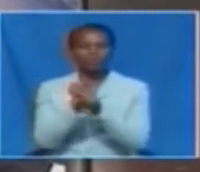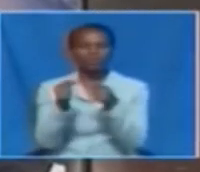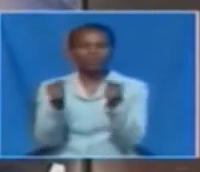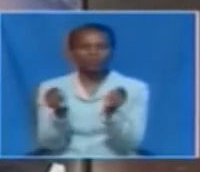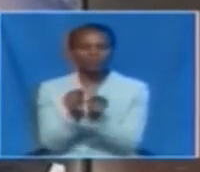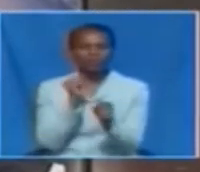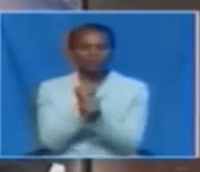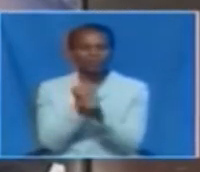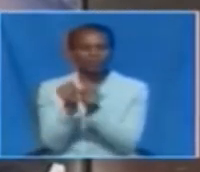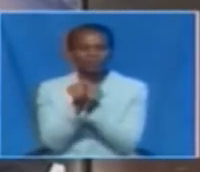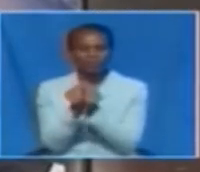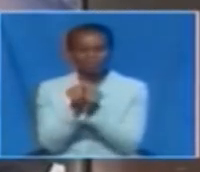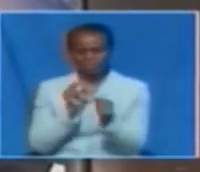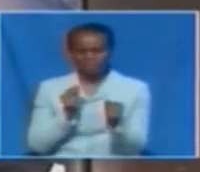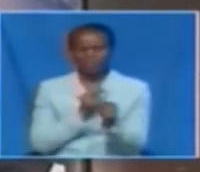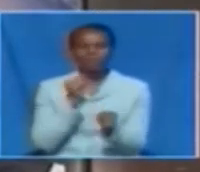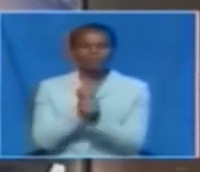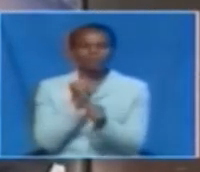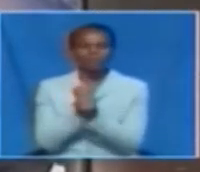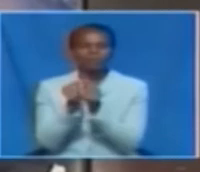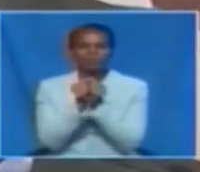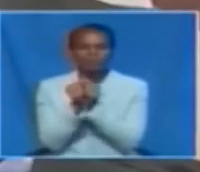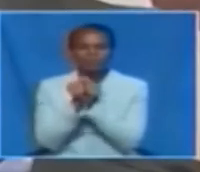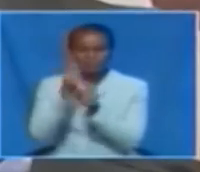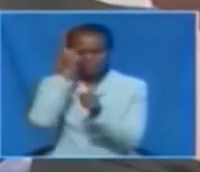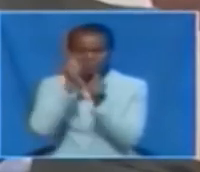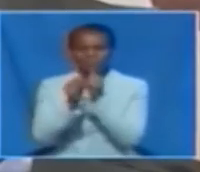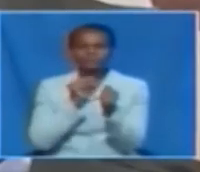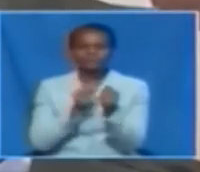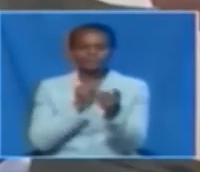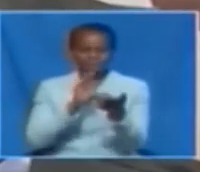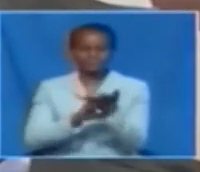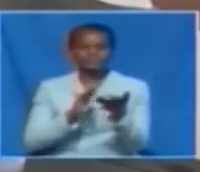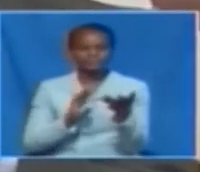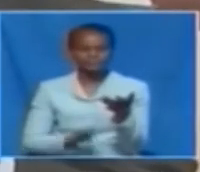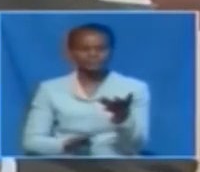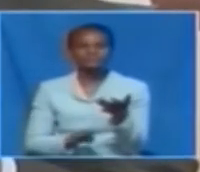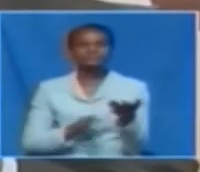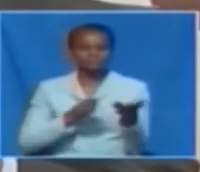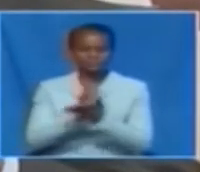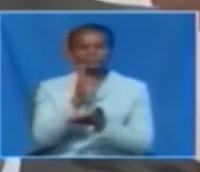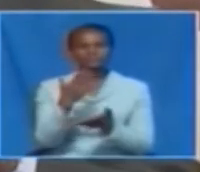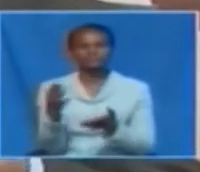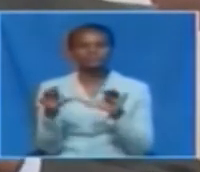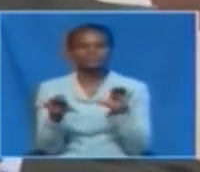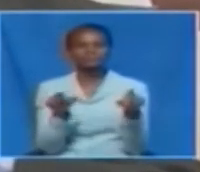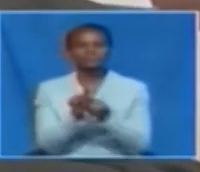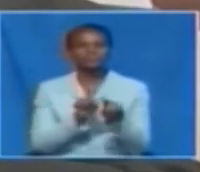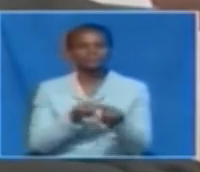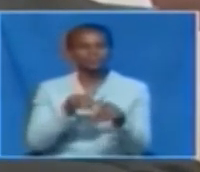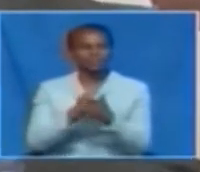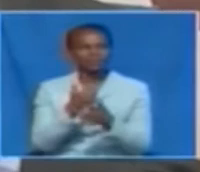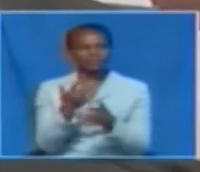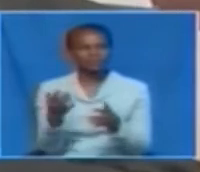mate. We are going into this alliance because we believe it is the right thing to do, and the issue of the running